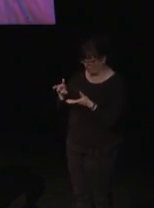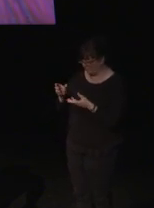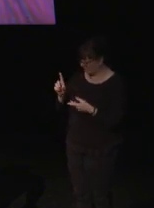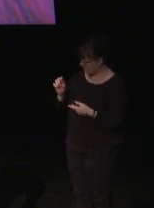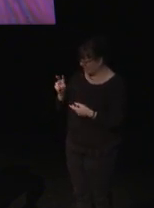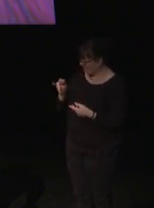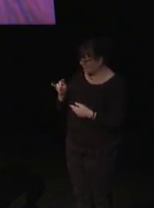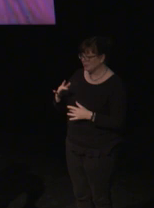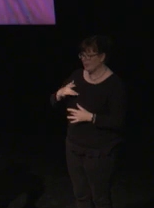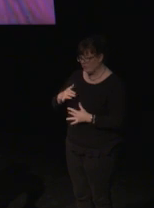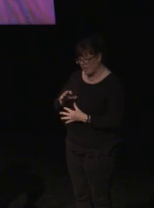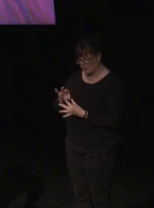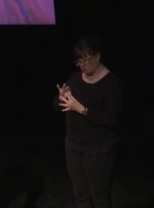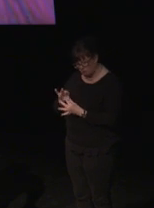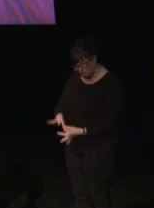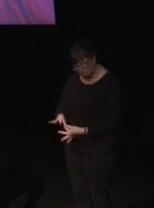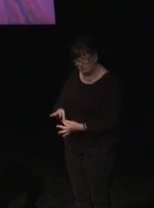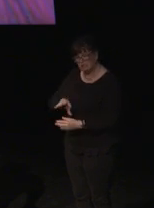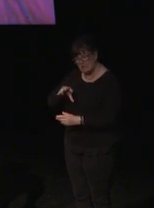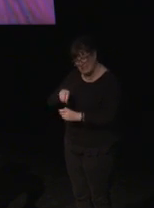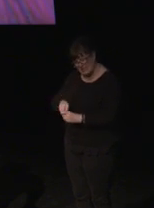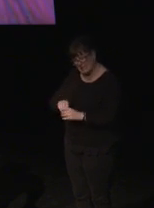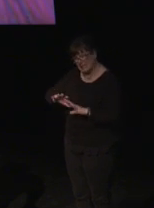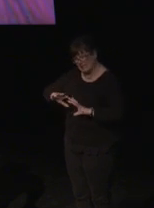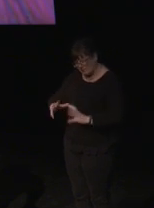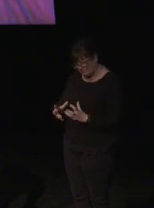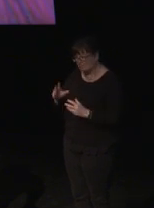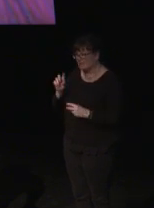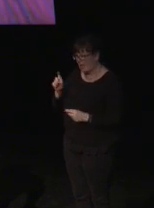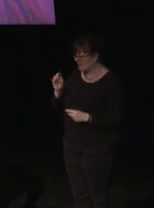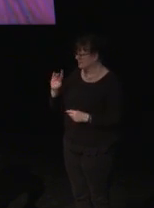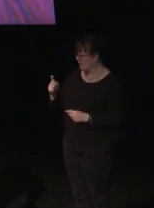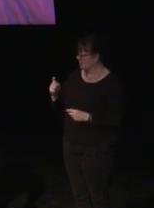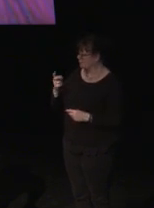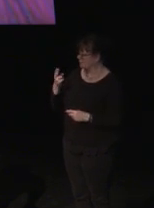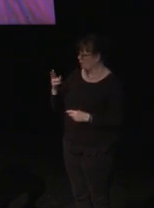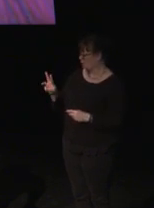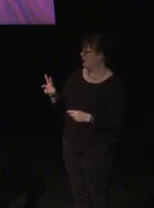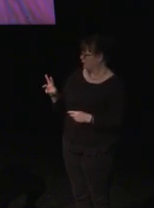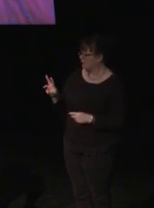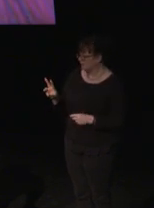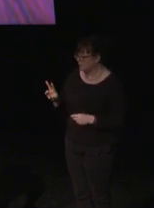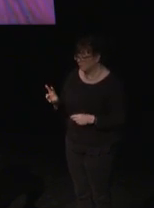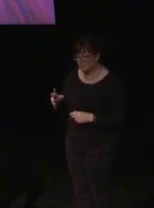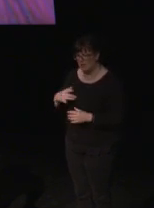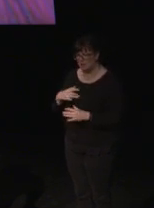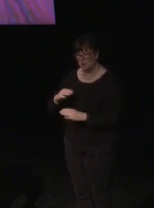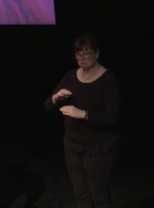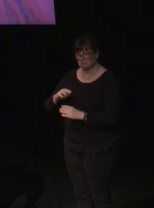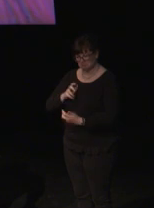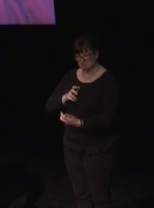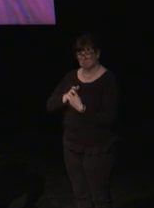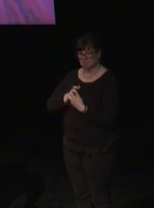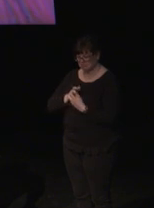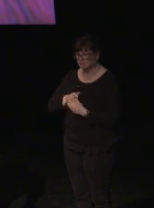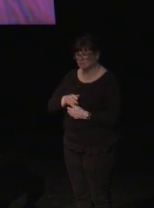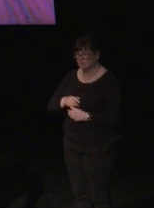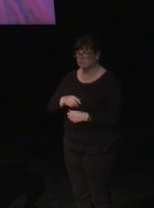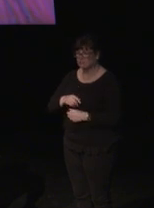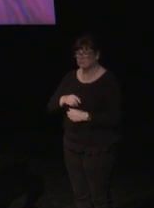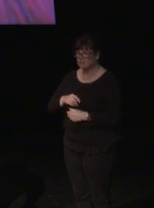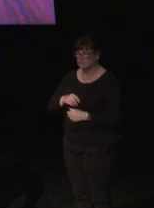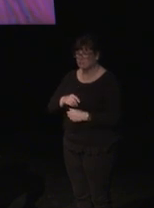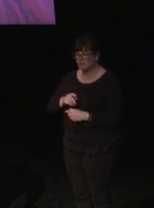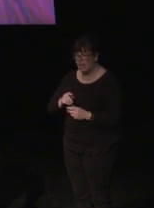Xbox device, that it belonged in the family of Xbox hardware. And when we talked to people about their assistive